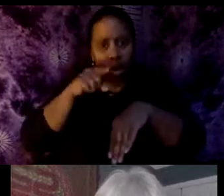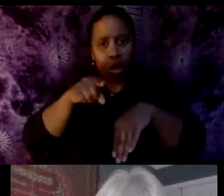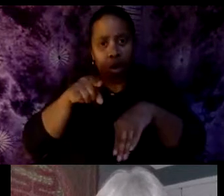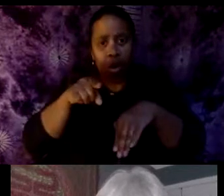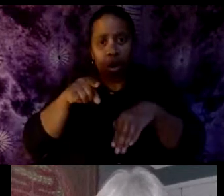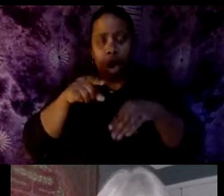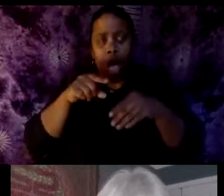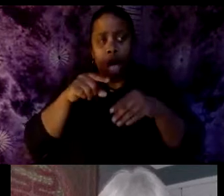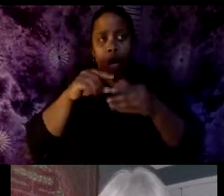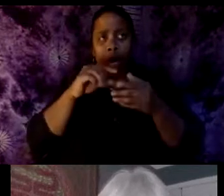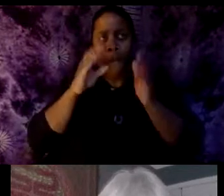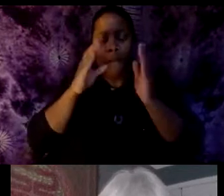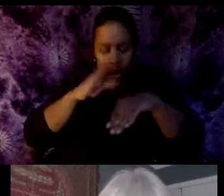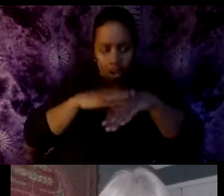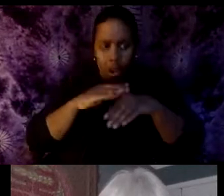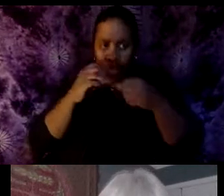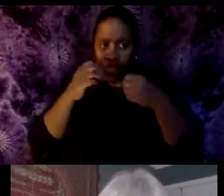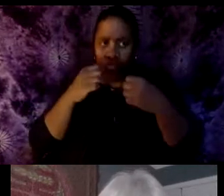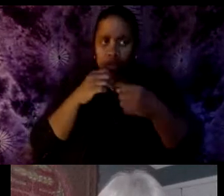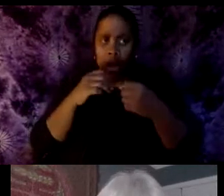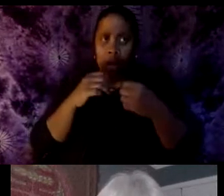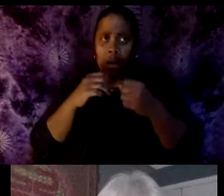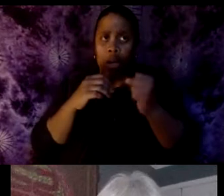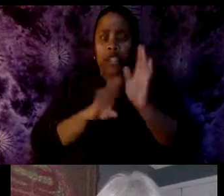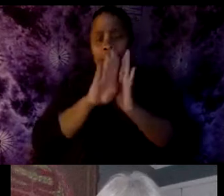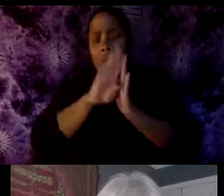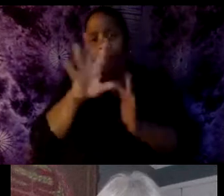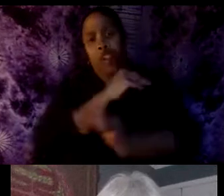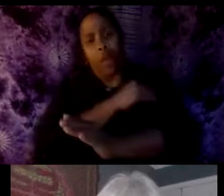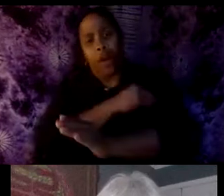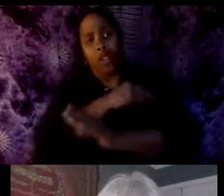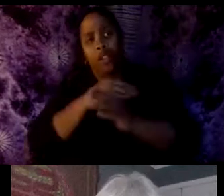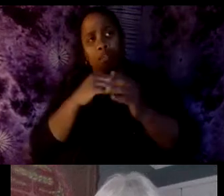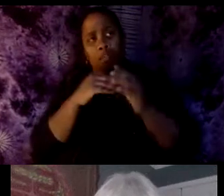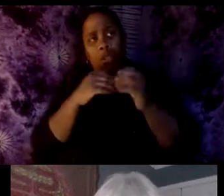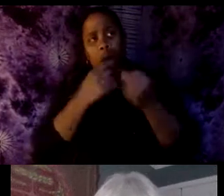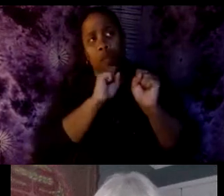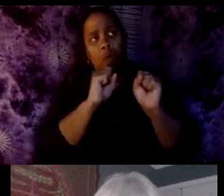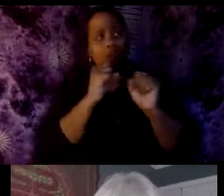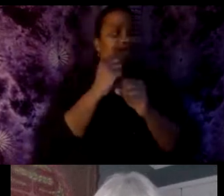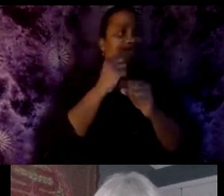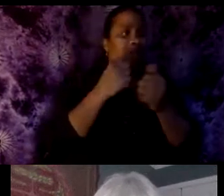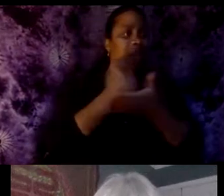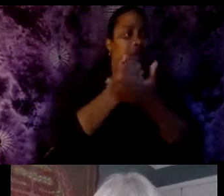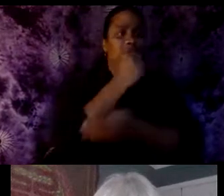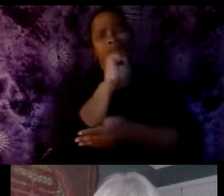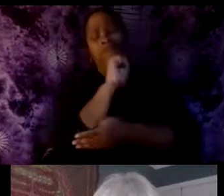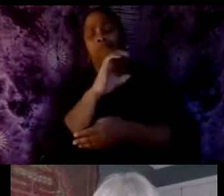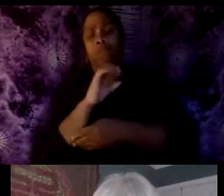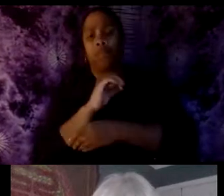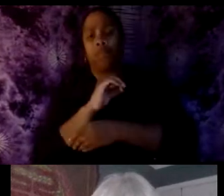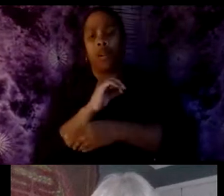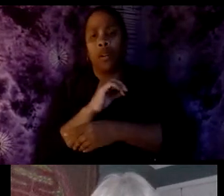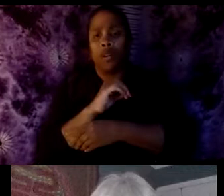away from having attention on him. And I want to go back to do you have an attorney that helped you file the documents? I did it